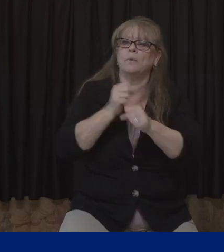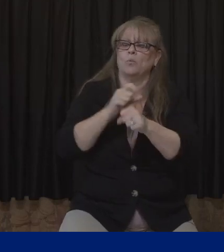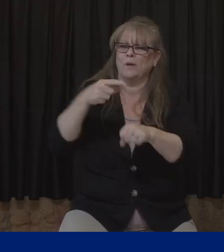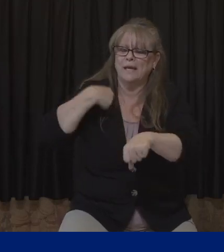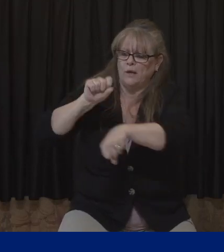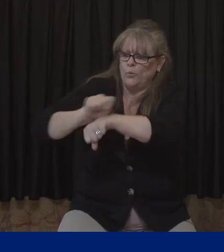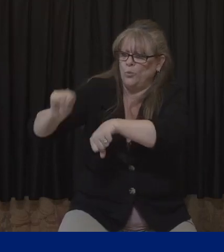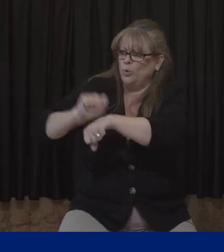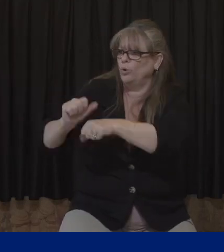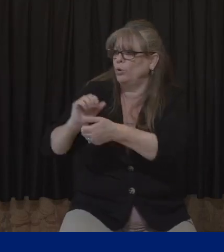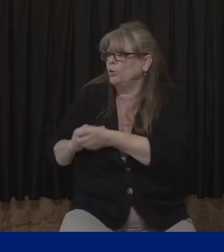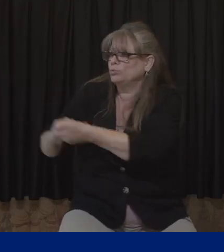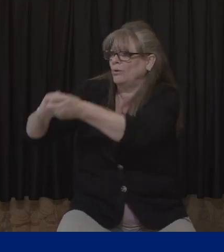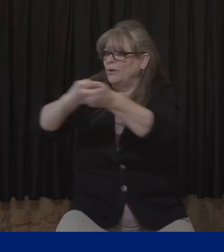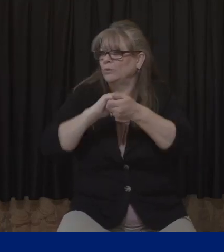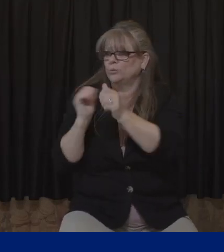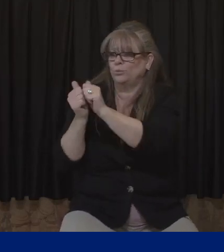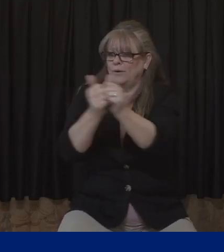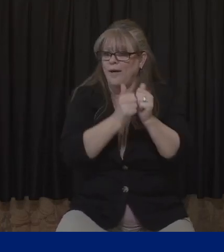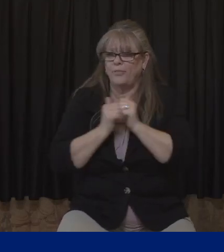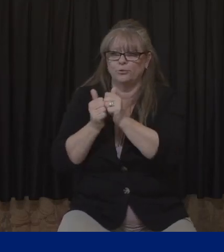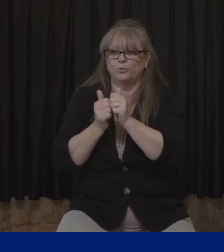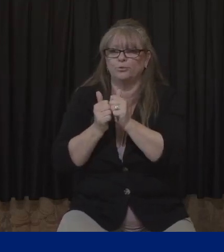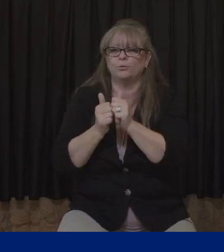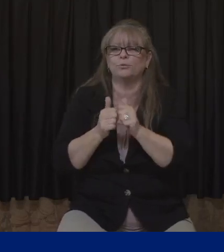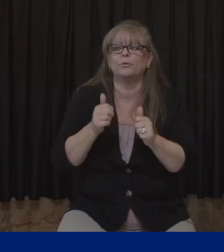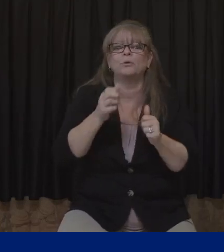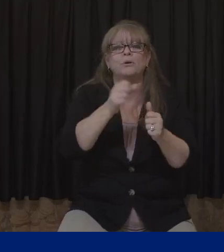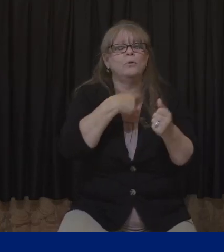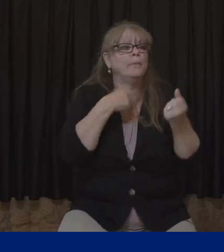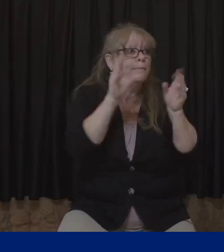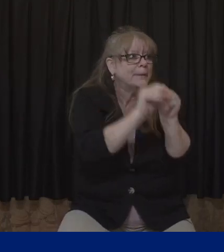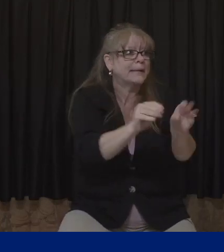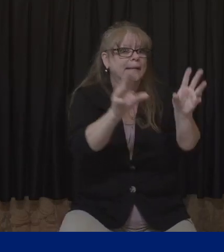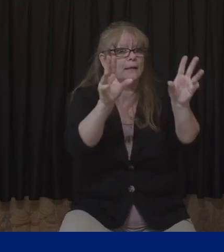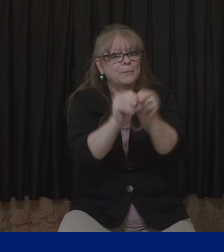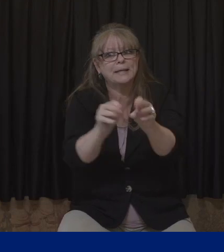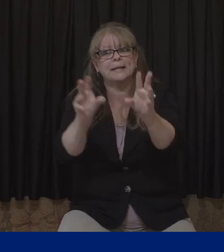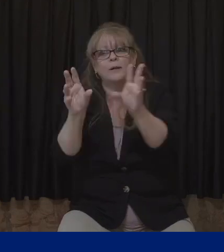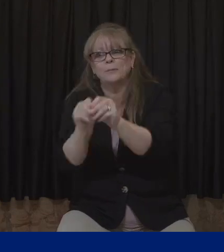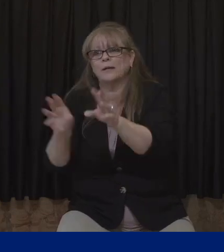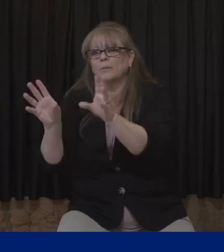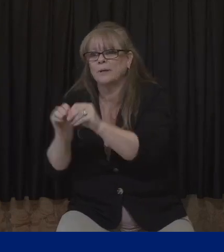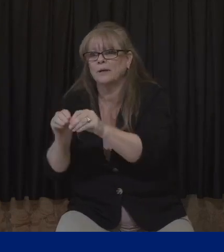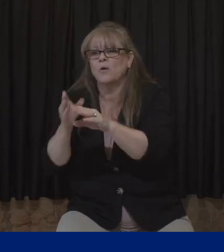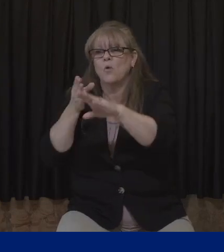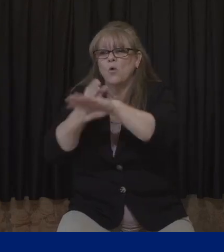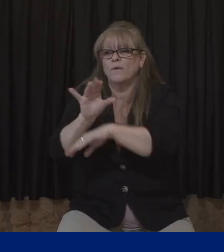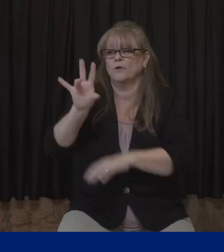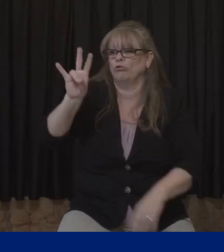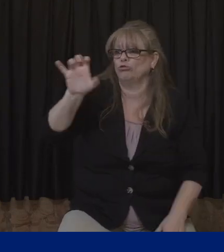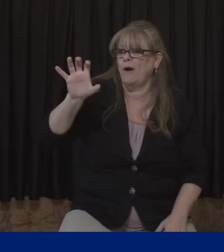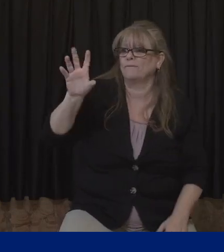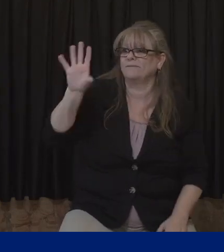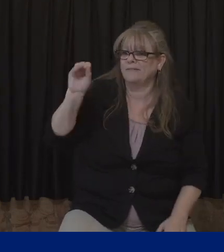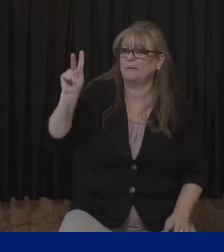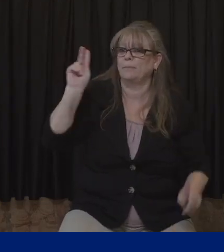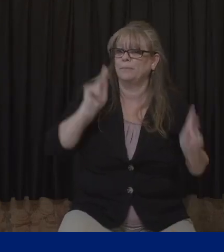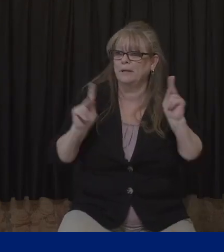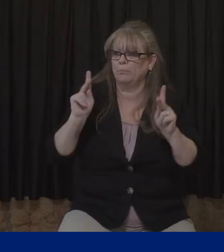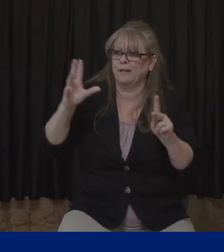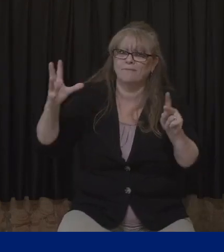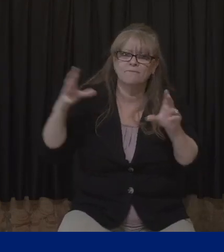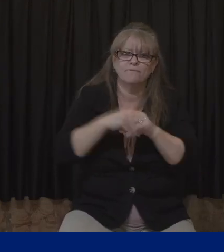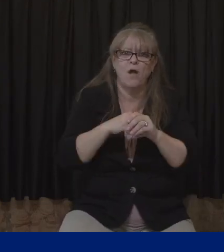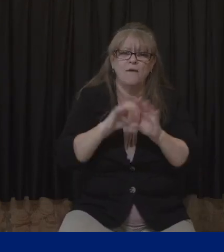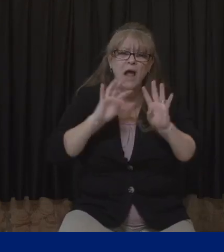public health orders, over 750 people across different industries. We've had hundreds of public comments already on these